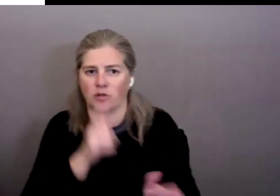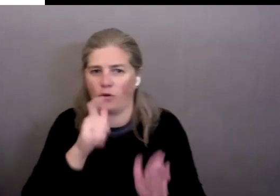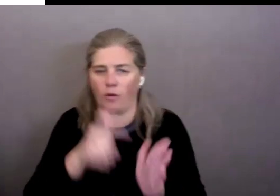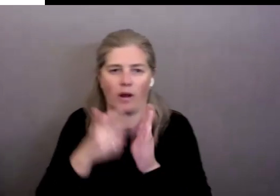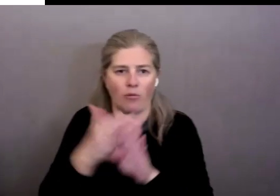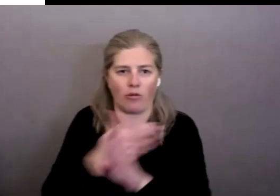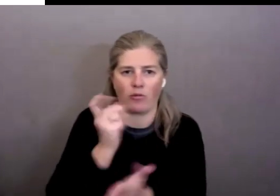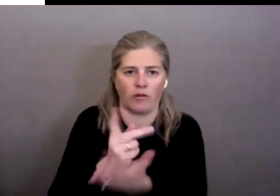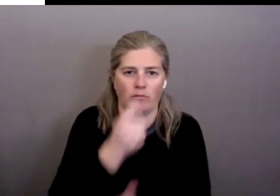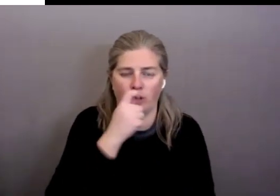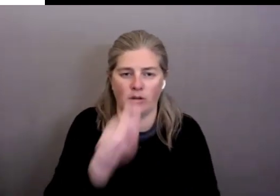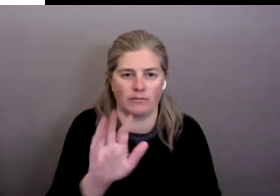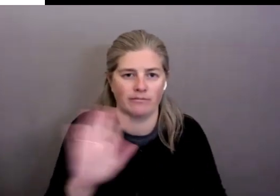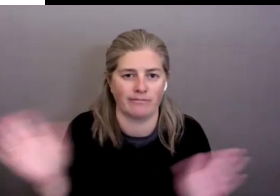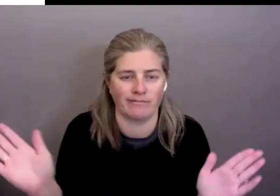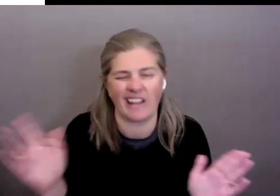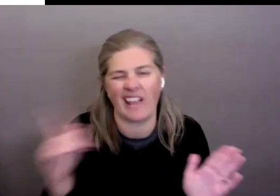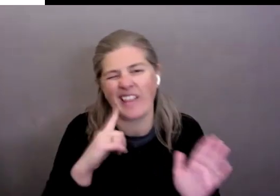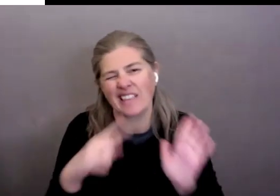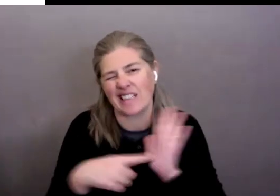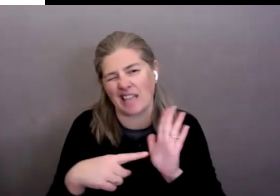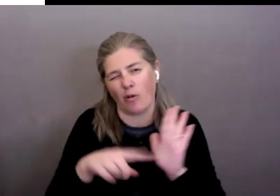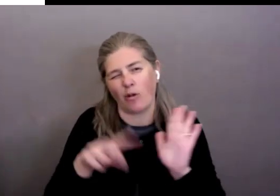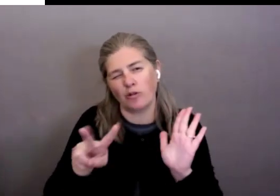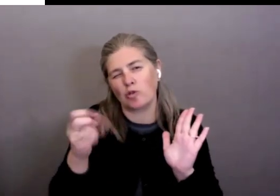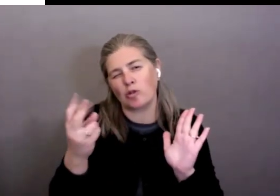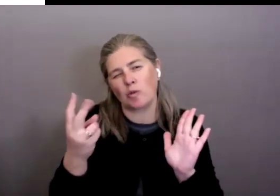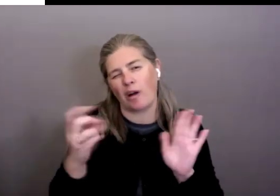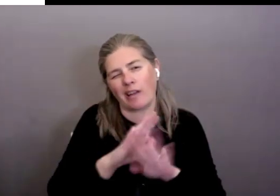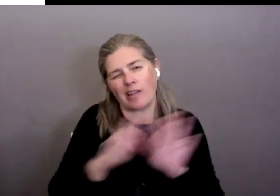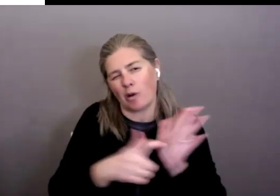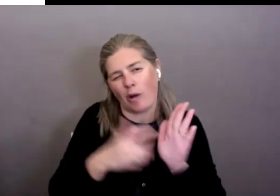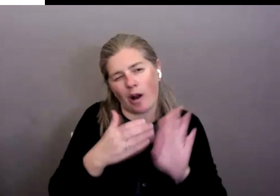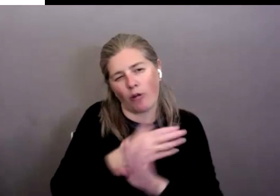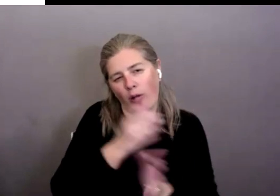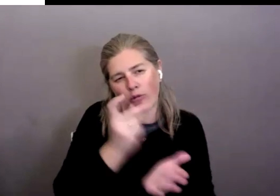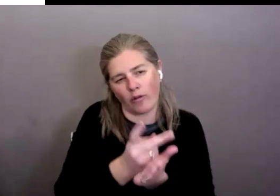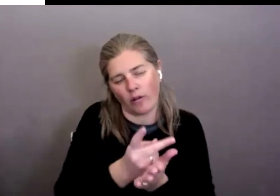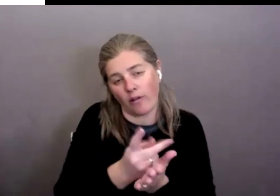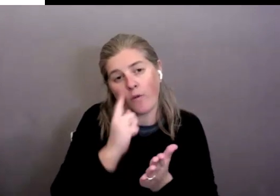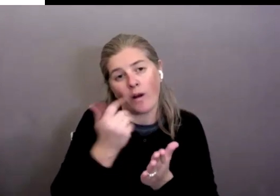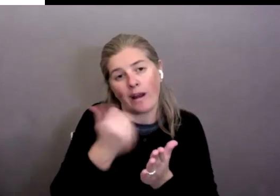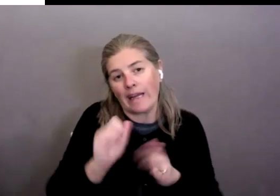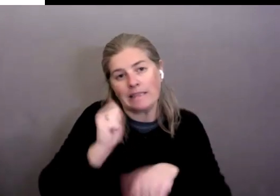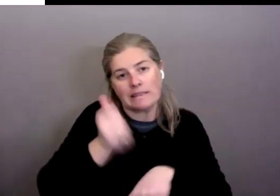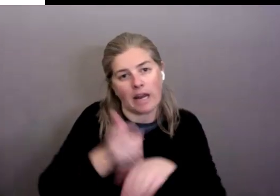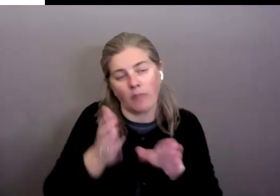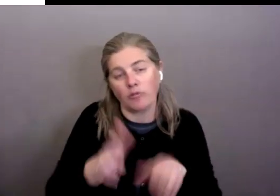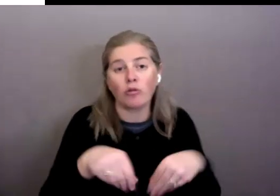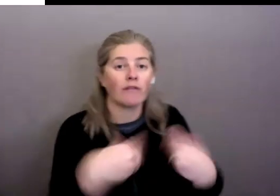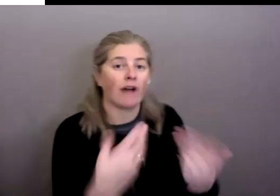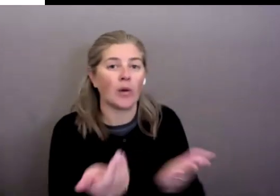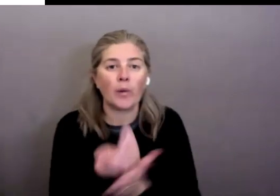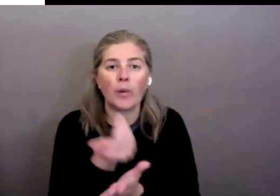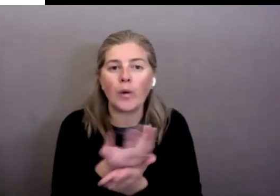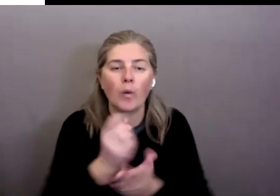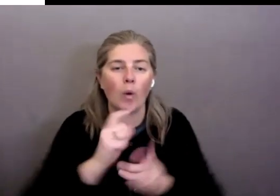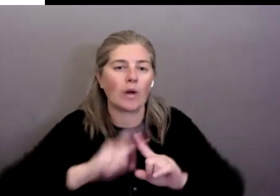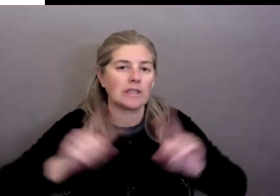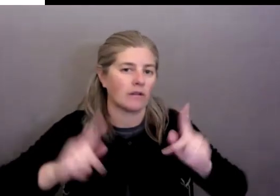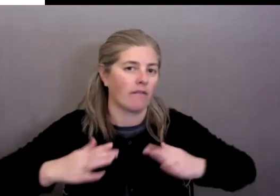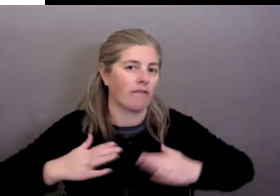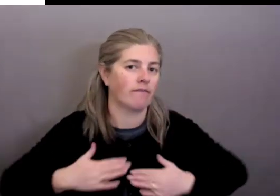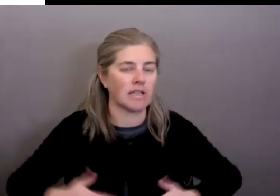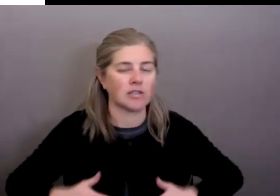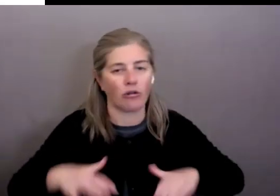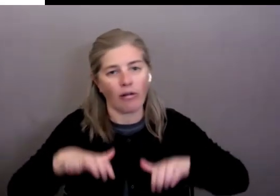That's in this example, Section 212 obviously does not require prior approval for any arrangement to provide new or different physical activity classes